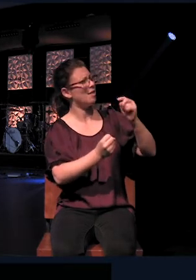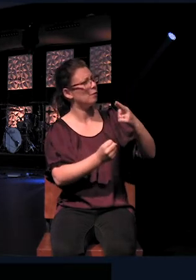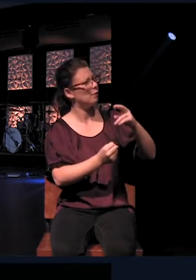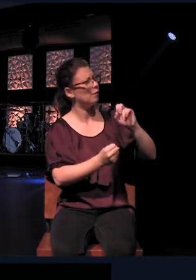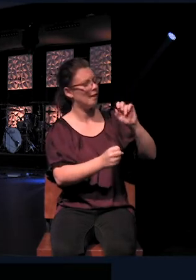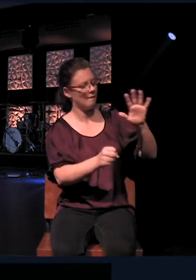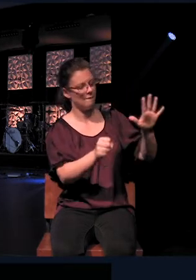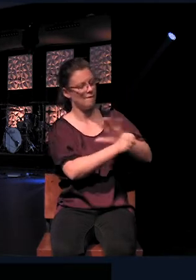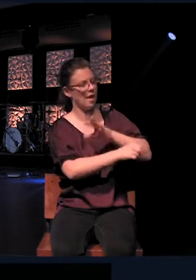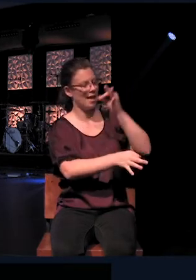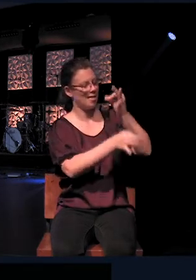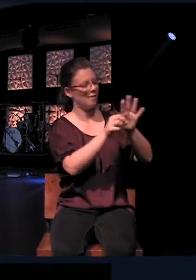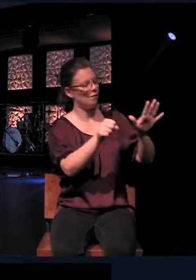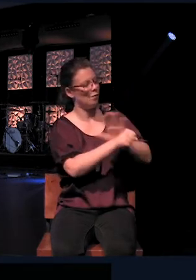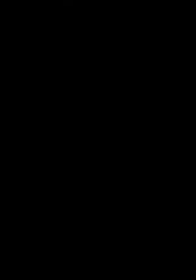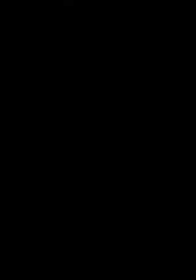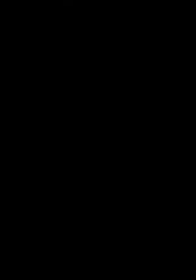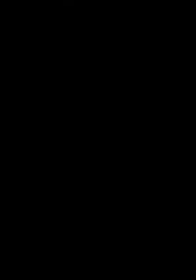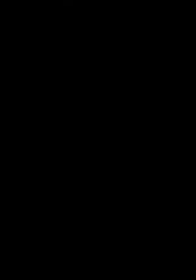give.